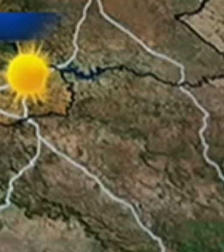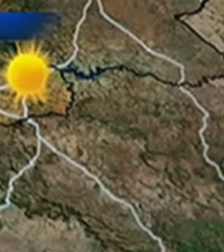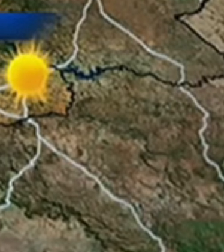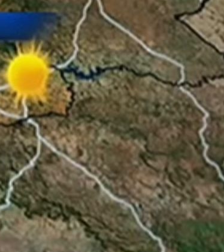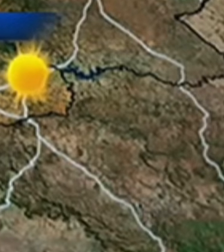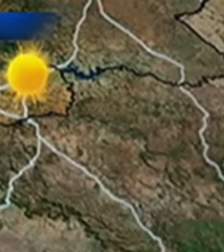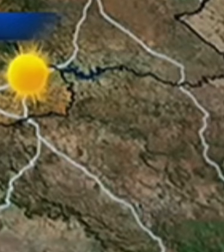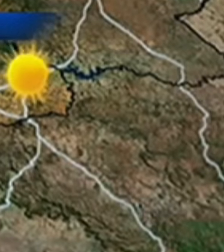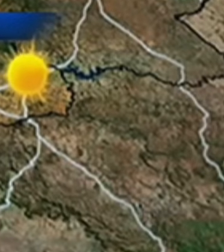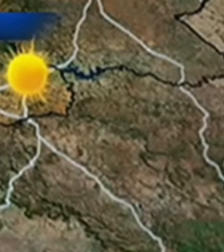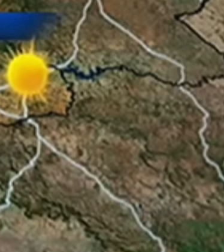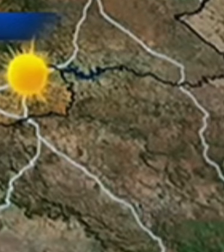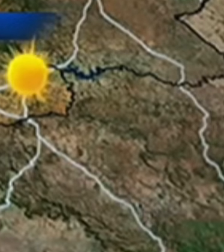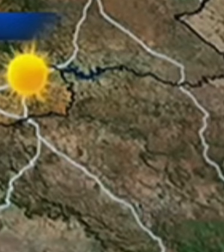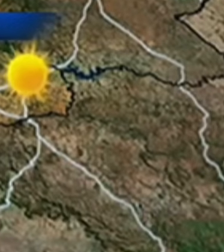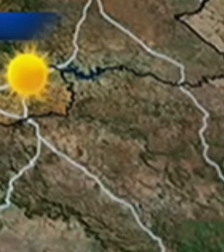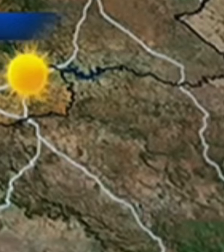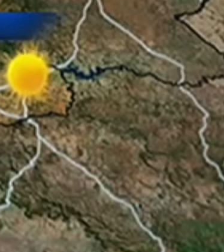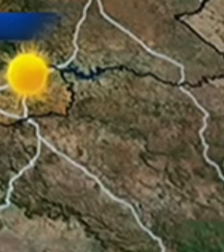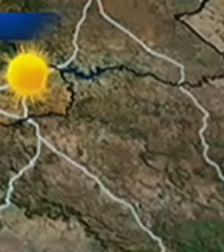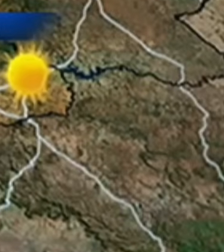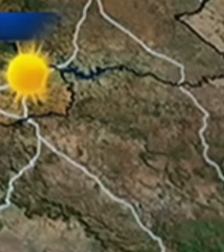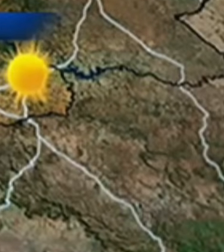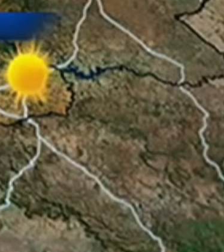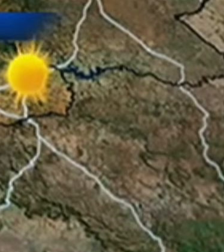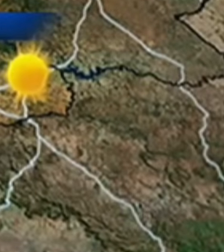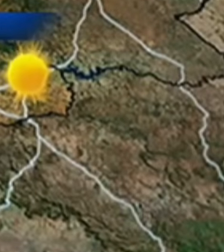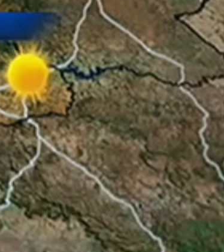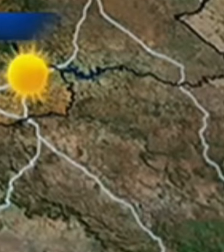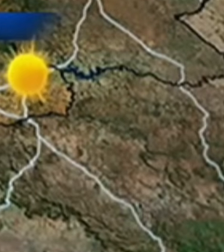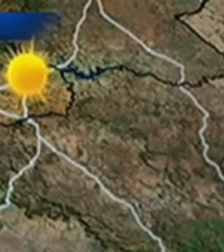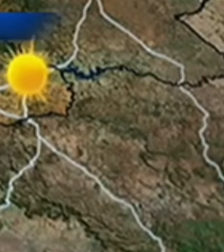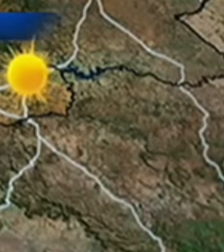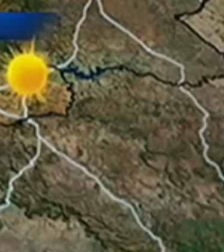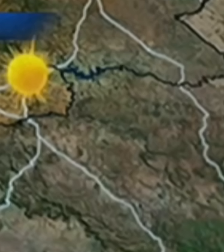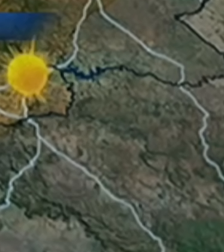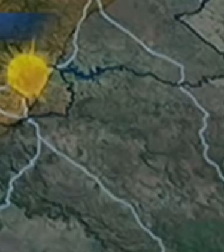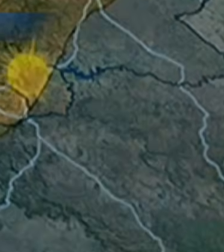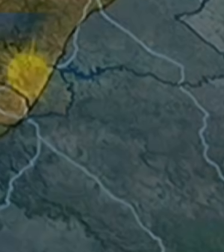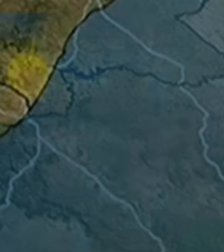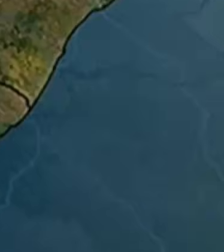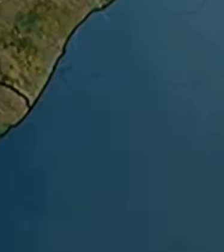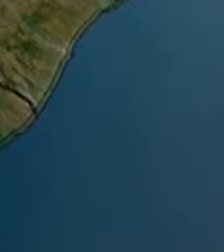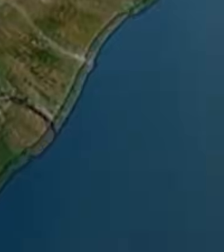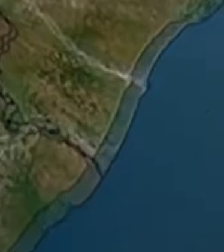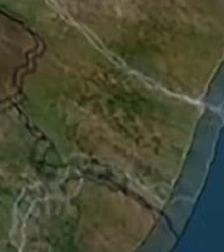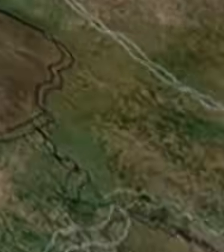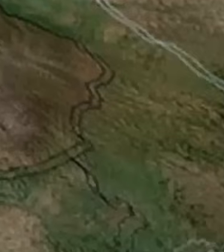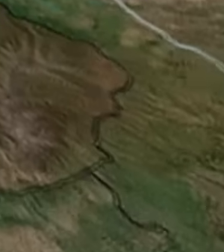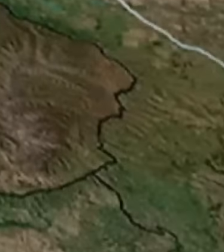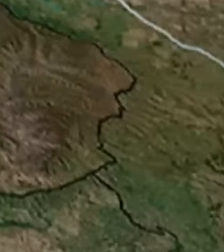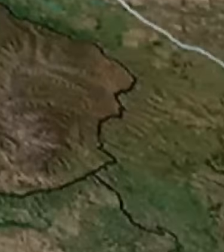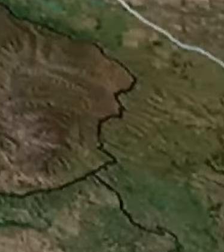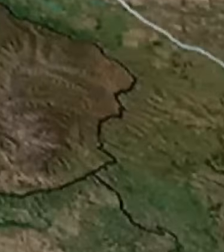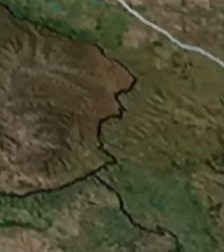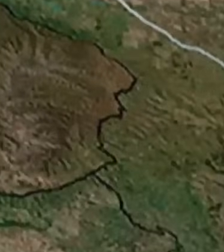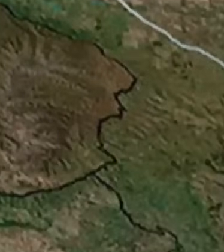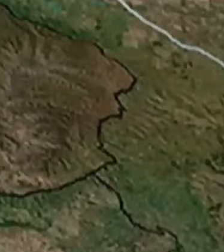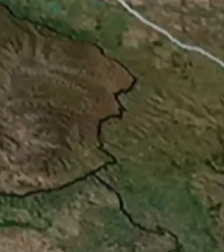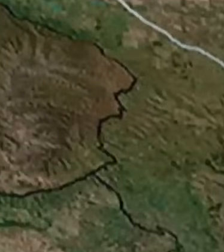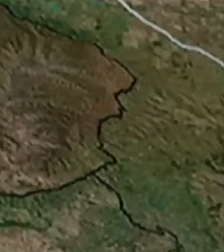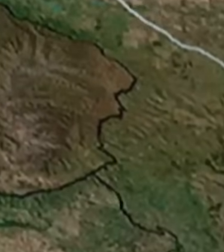Uppington 30 o le ka dikarolong tša ka bo DA le ka bo Kimberley 25 ka dikarolong tšeo magešo le tla fiša ga botsena fela ka dikarolong tšeo ge